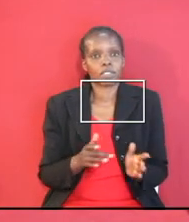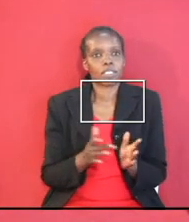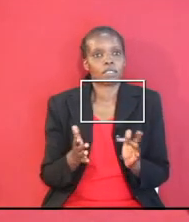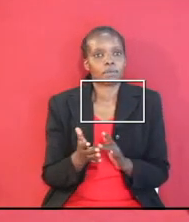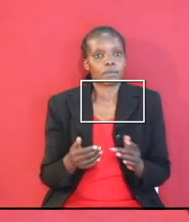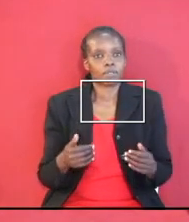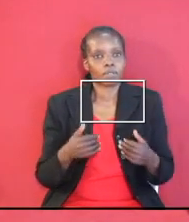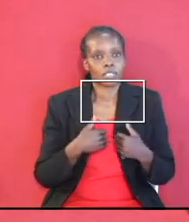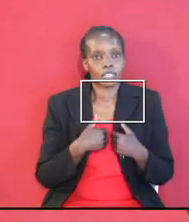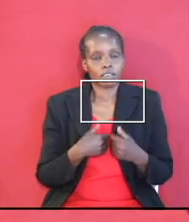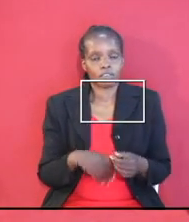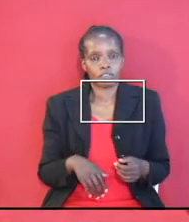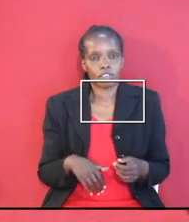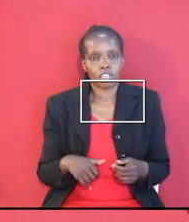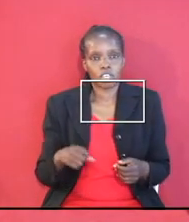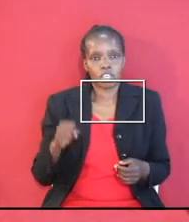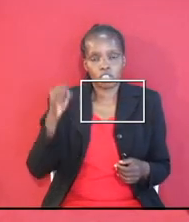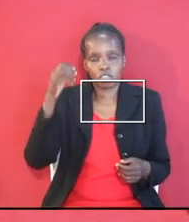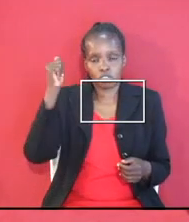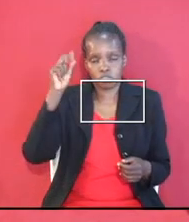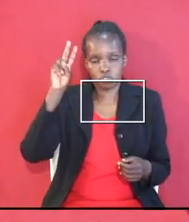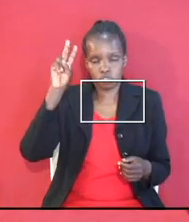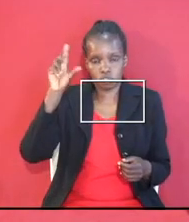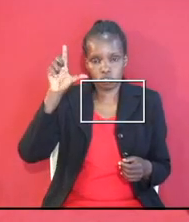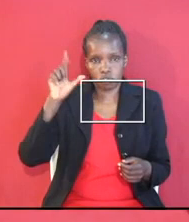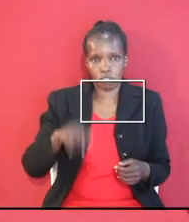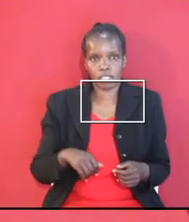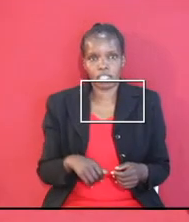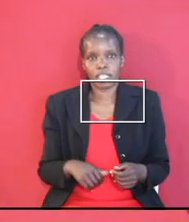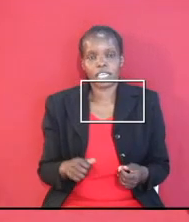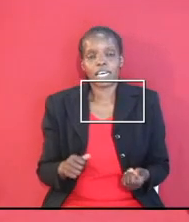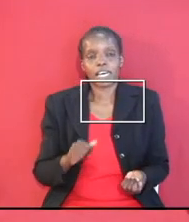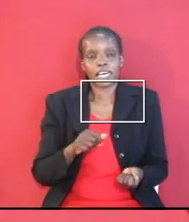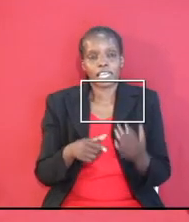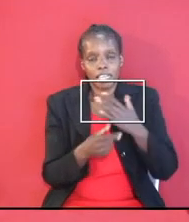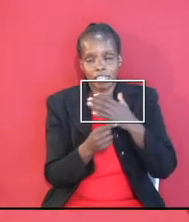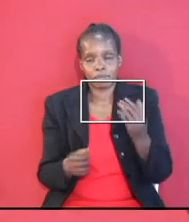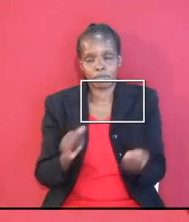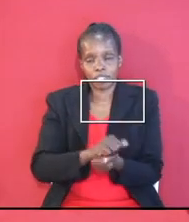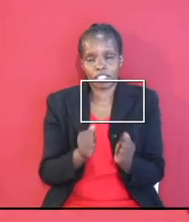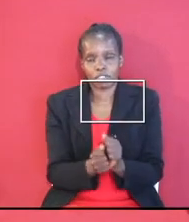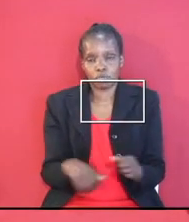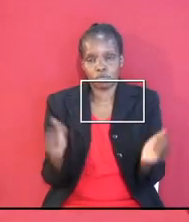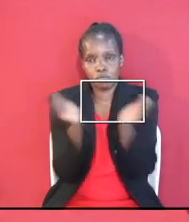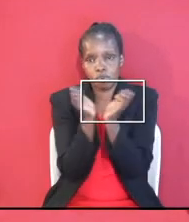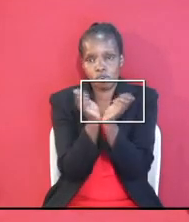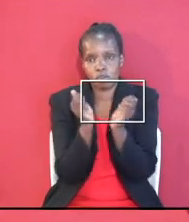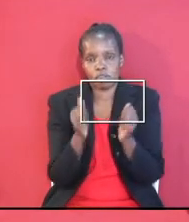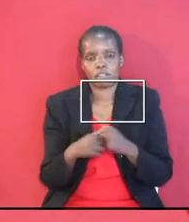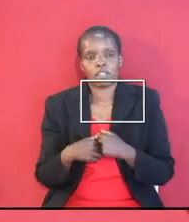have Saul. Saul was called. And his name was turned into? Paul. Into Paul. Thank you. At the